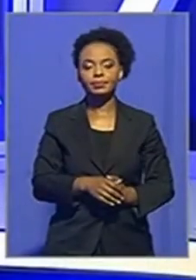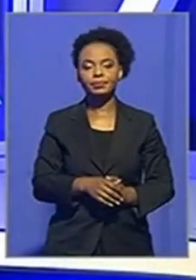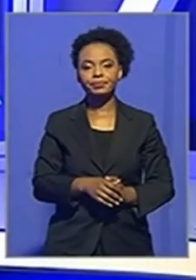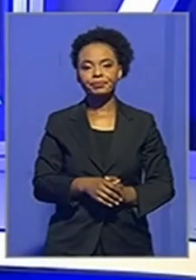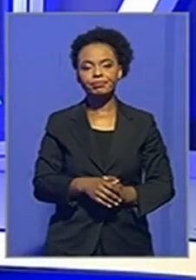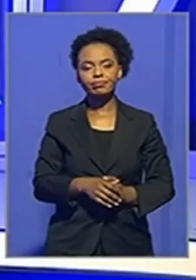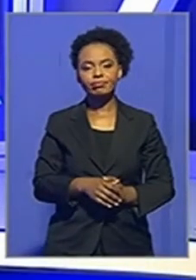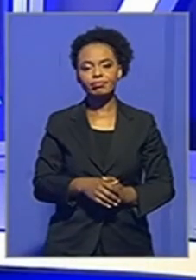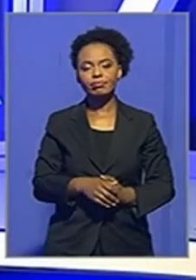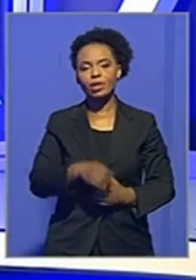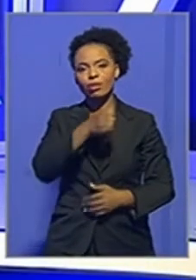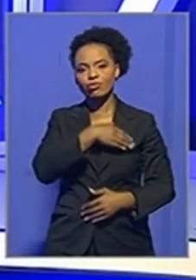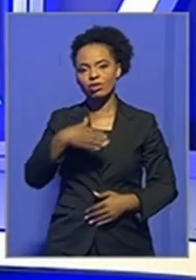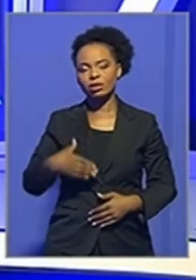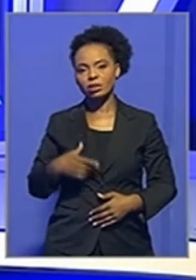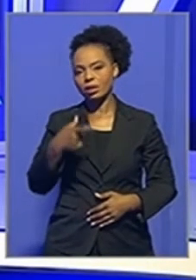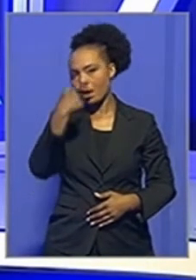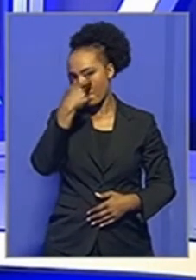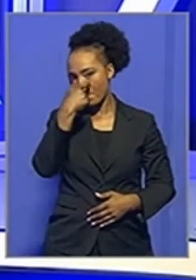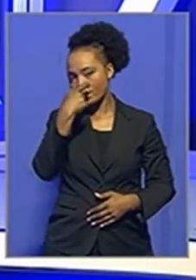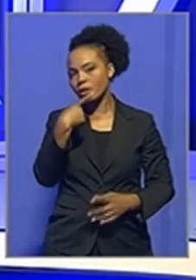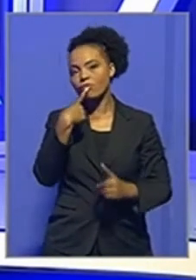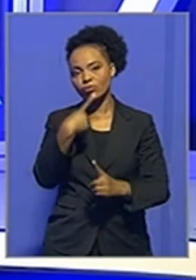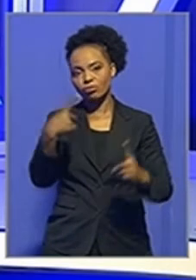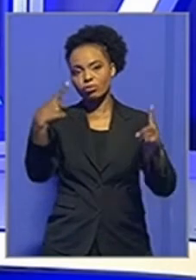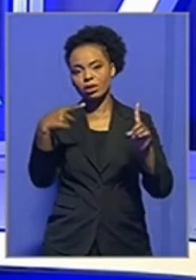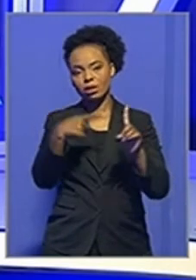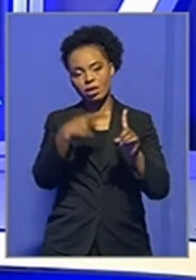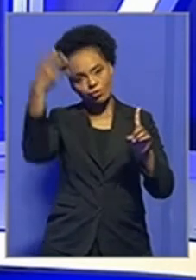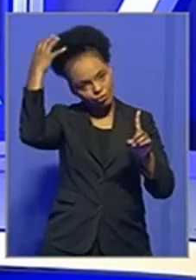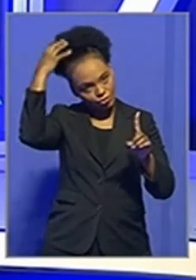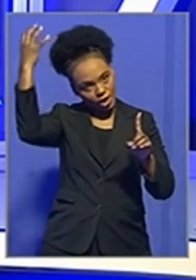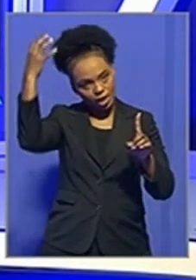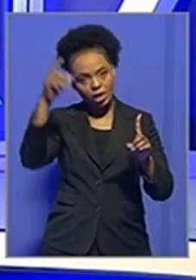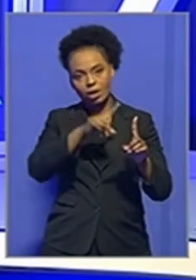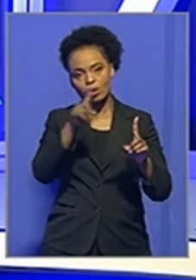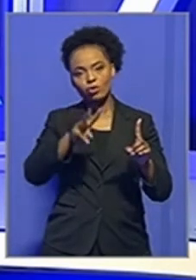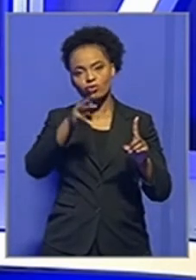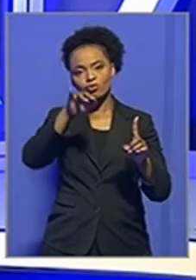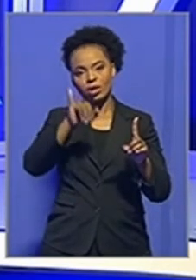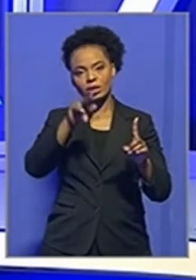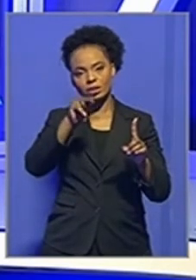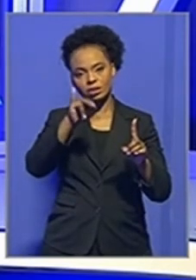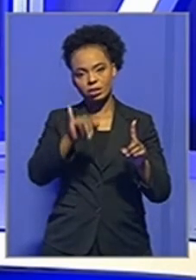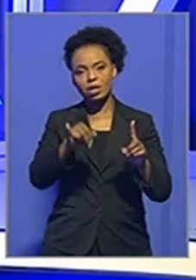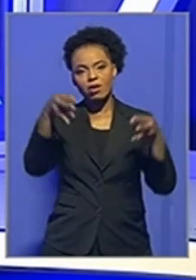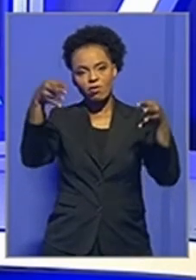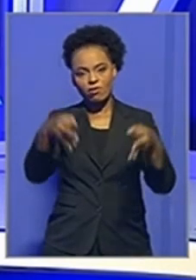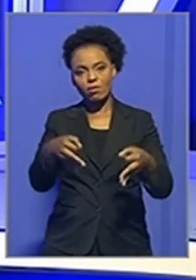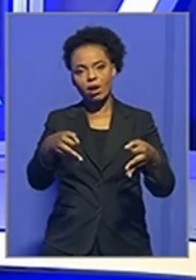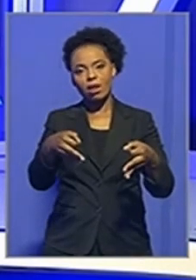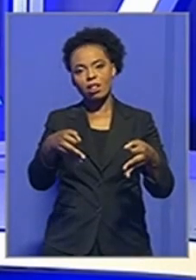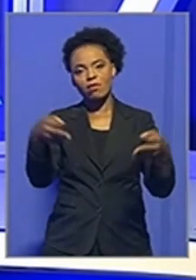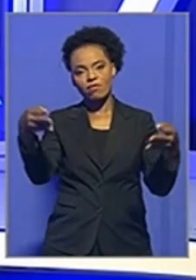President Cyril Ramaphosa o tsebišitše gore Kgosikgolo Goodwill Zwelithini o tla hwetša poloko ya semmušo ya legato